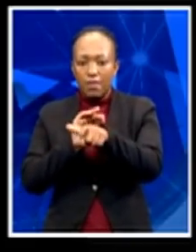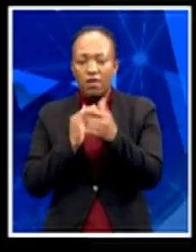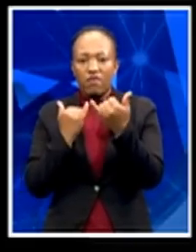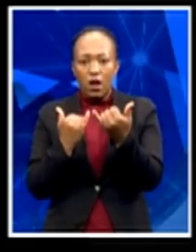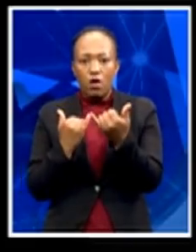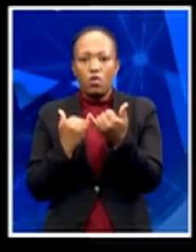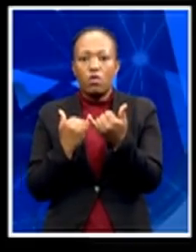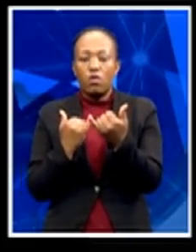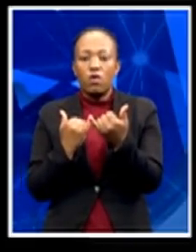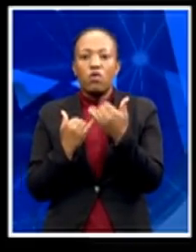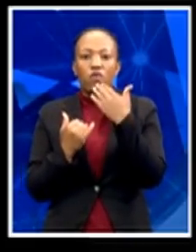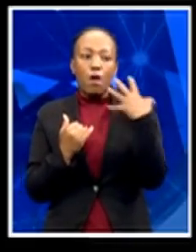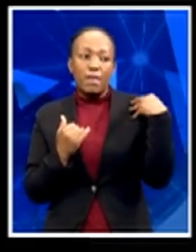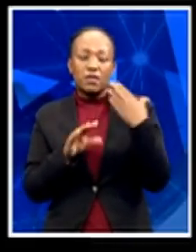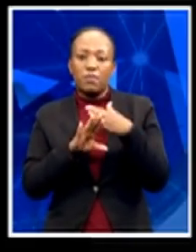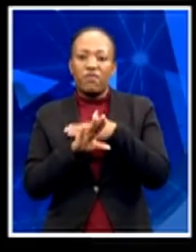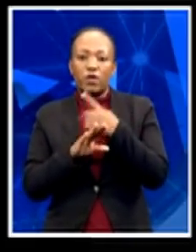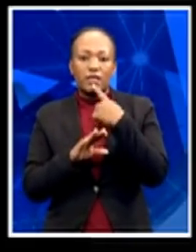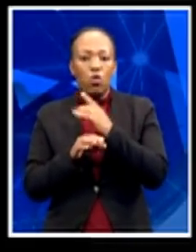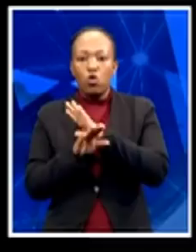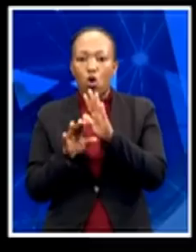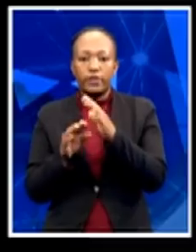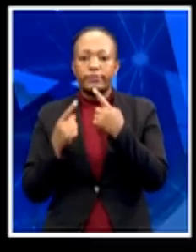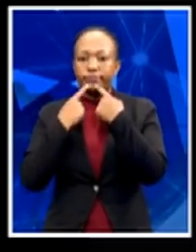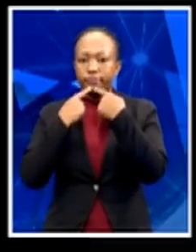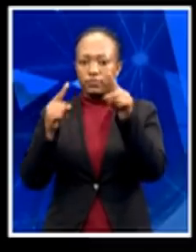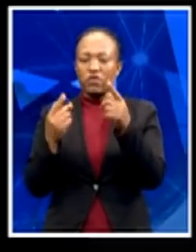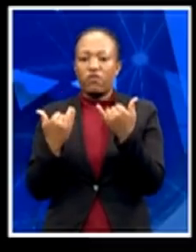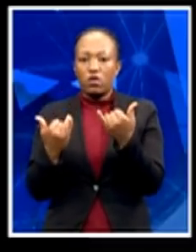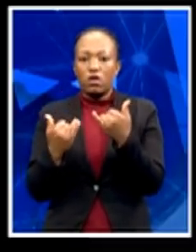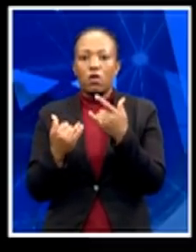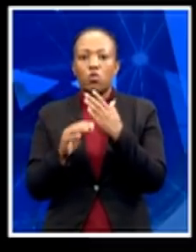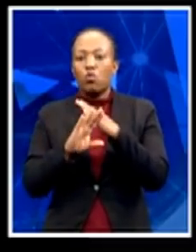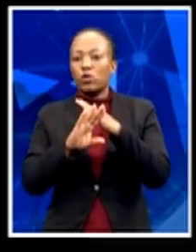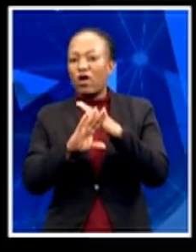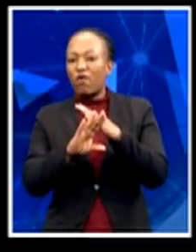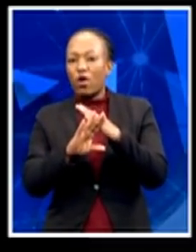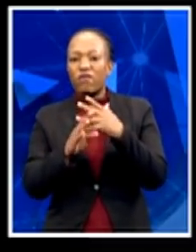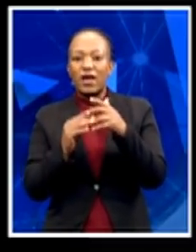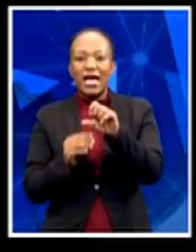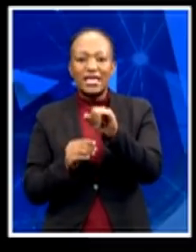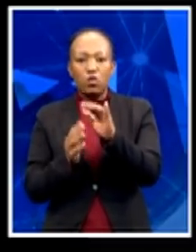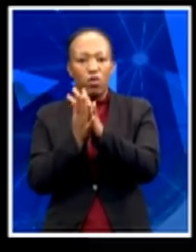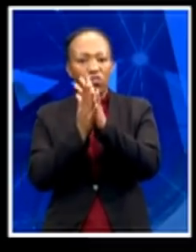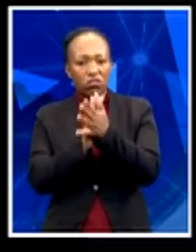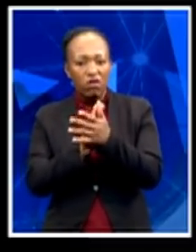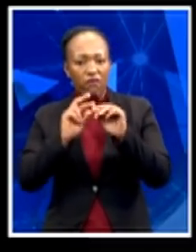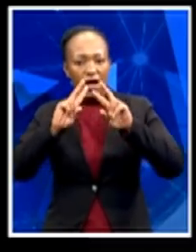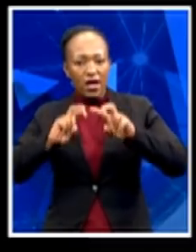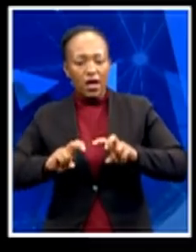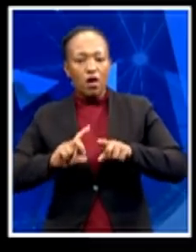not be disclosed at this stage to avoid compromising the SIU investigation and consequent management processes that are